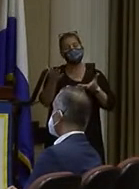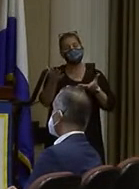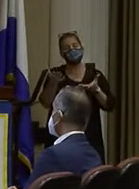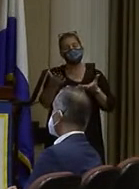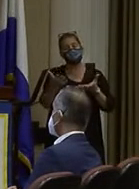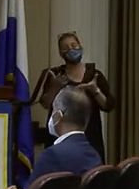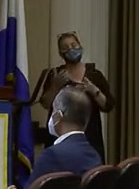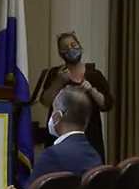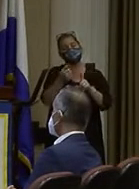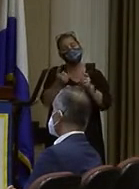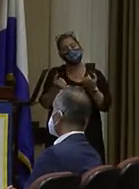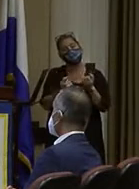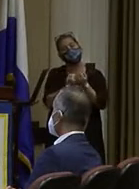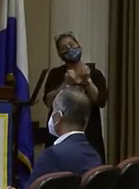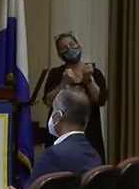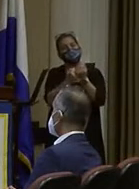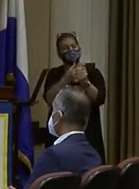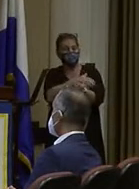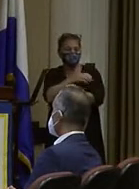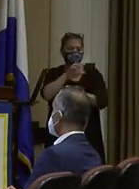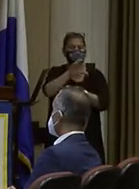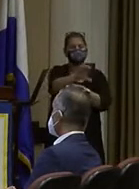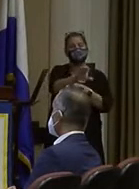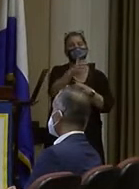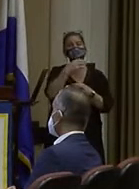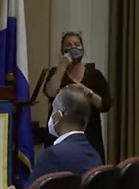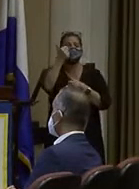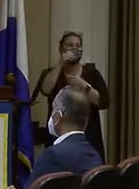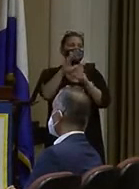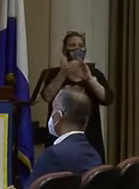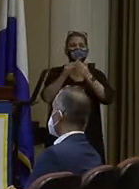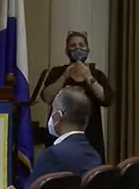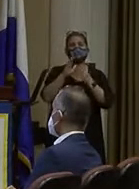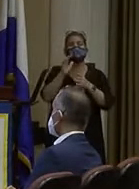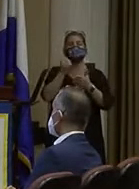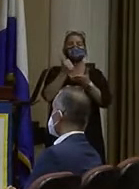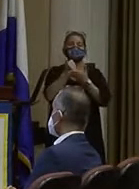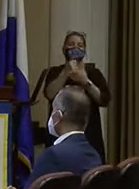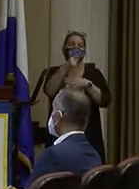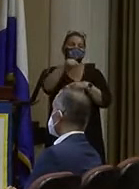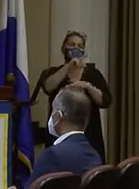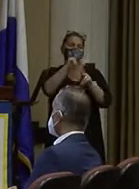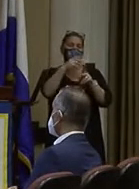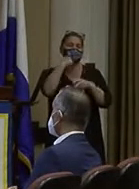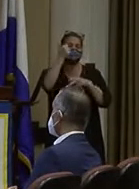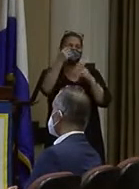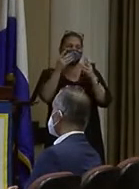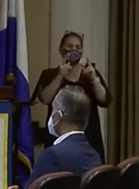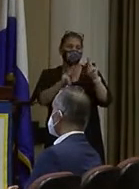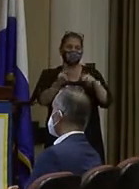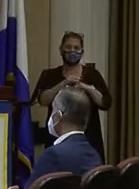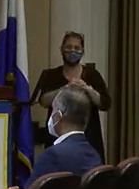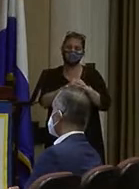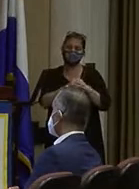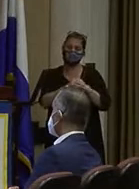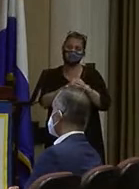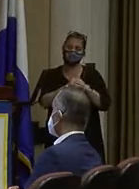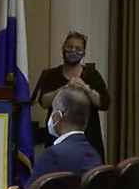families, caregivers, and local communities to support older adults where they live, as this is where most people want to experience